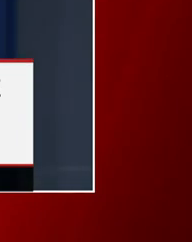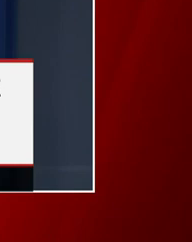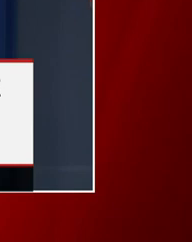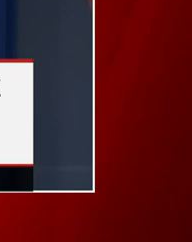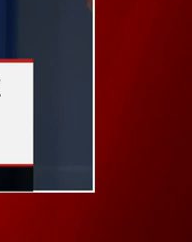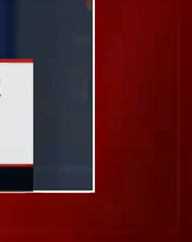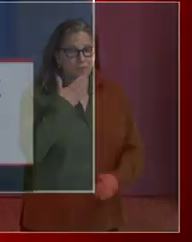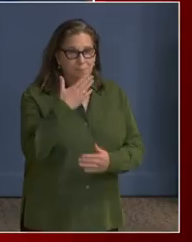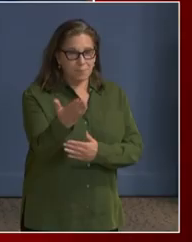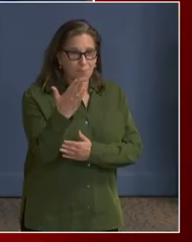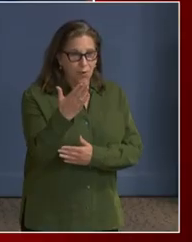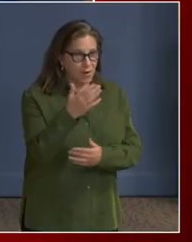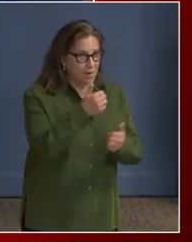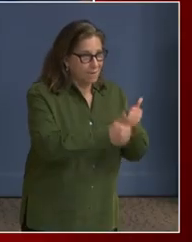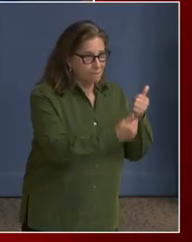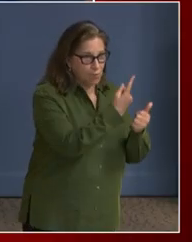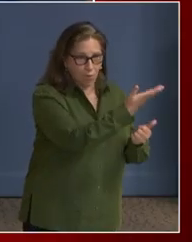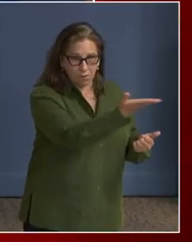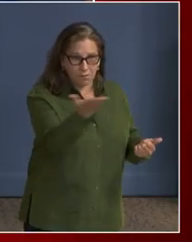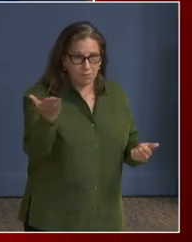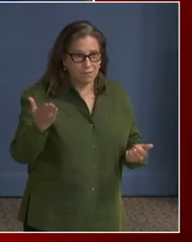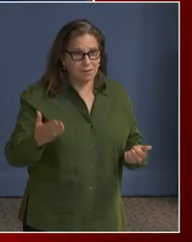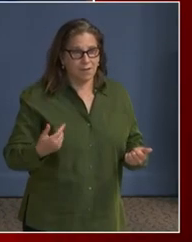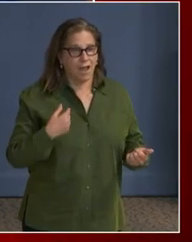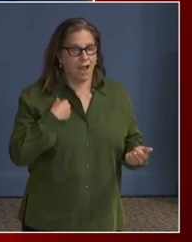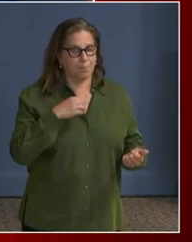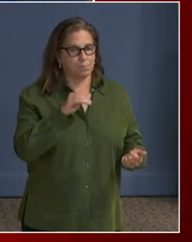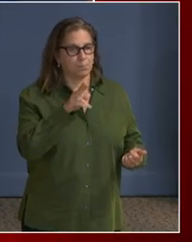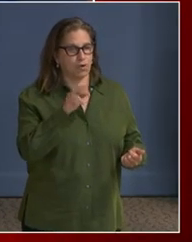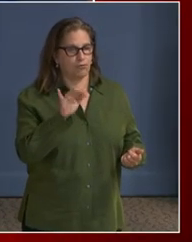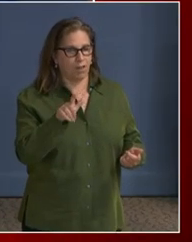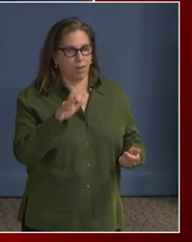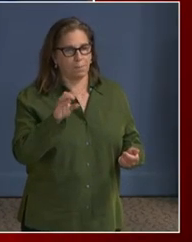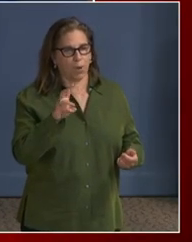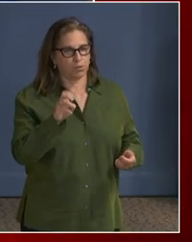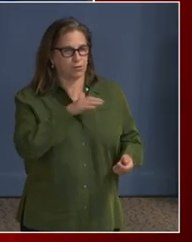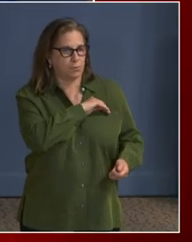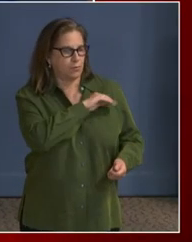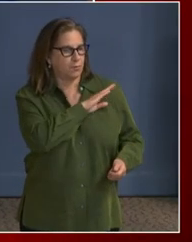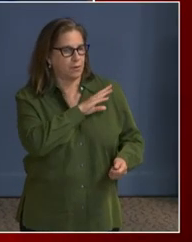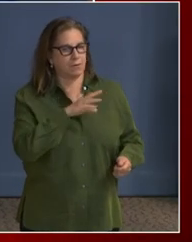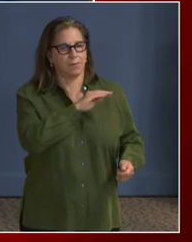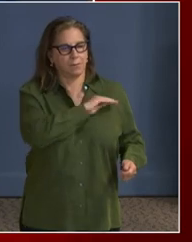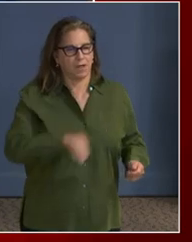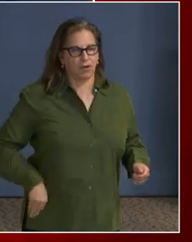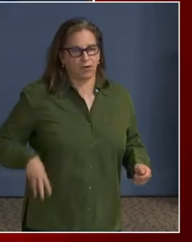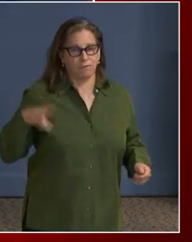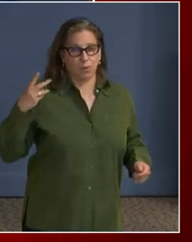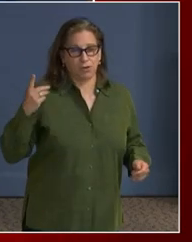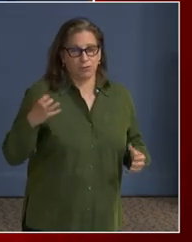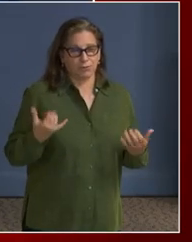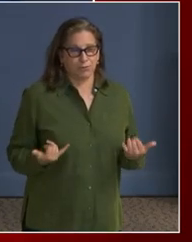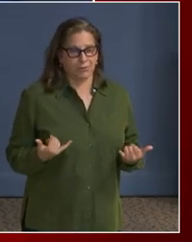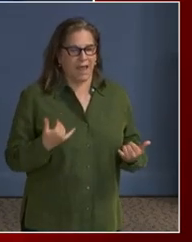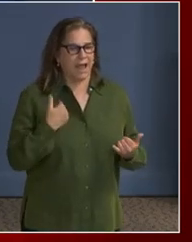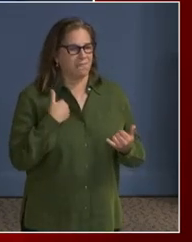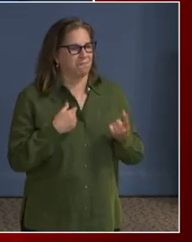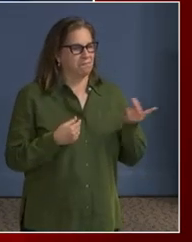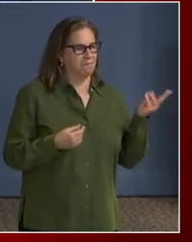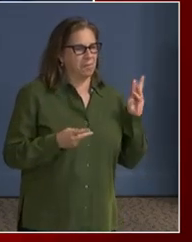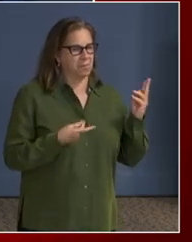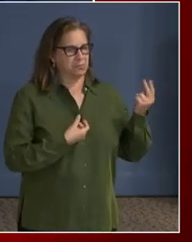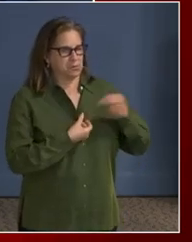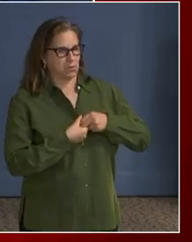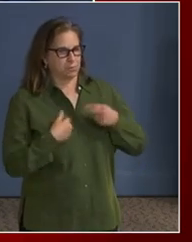Good morning, everyone. I'm Muriel Bowser. I'm the Mayor of Washington, D.C., and I'm joined today by members of my public safety